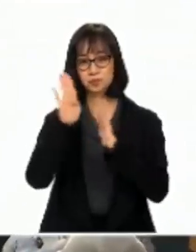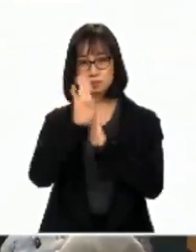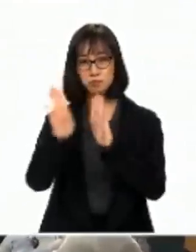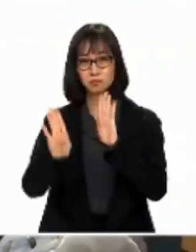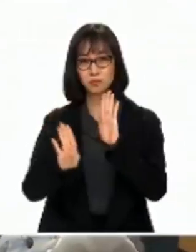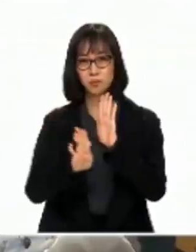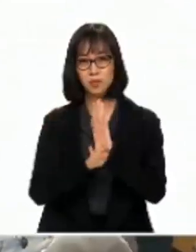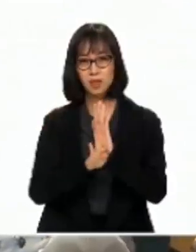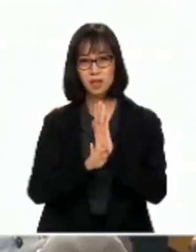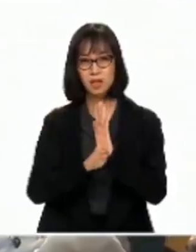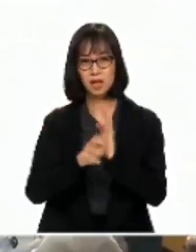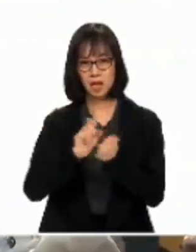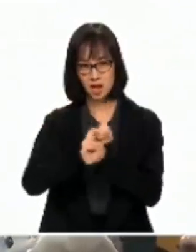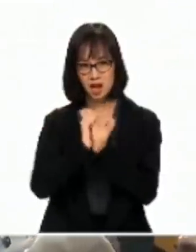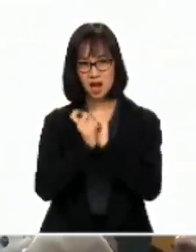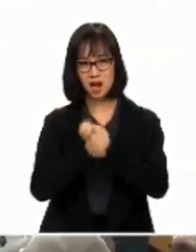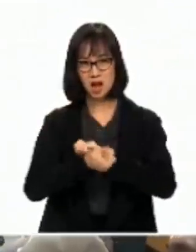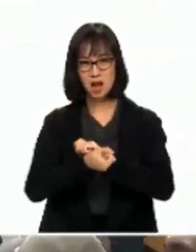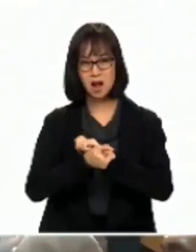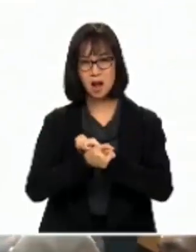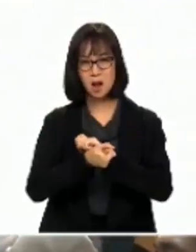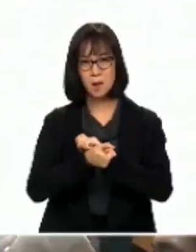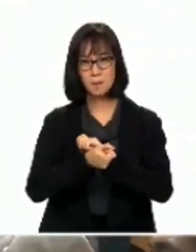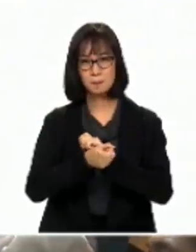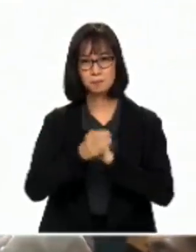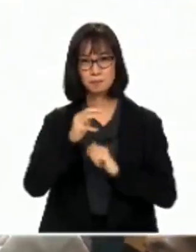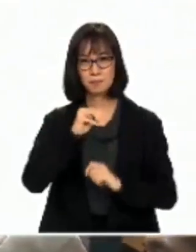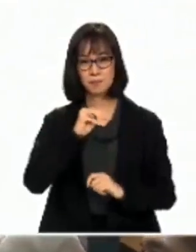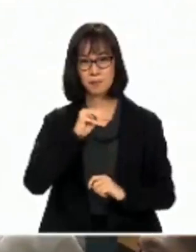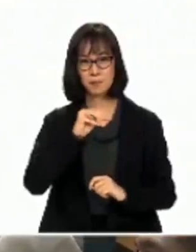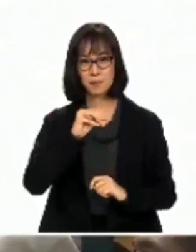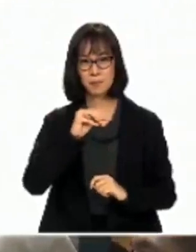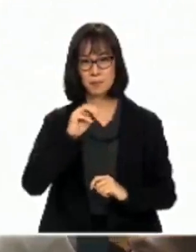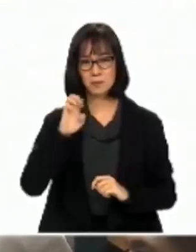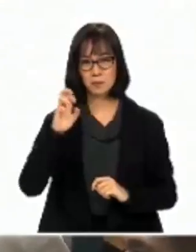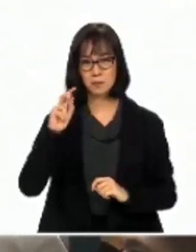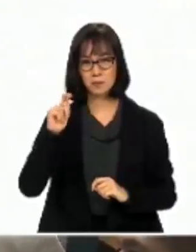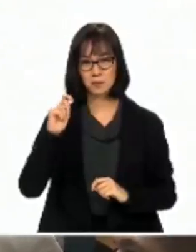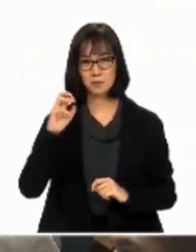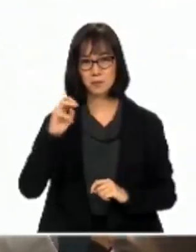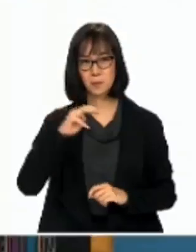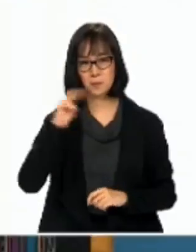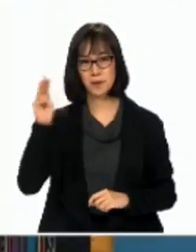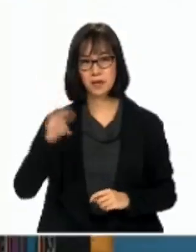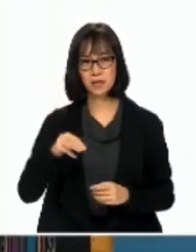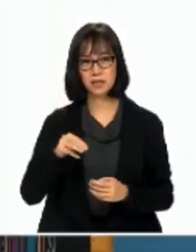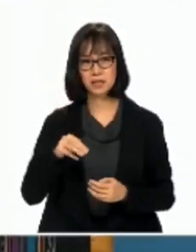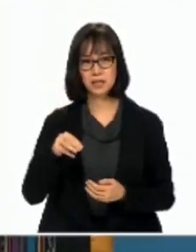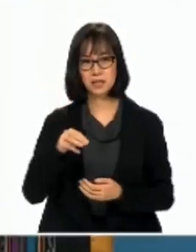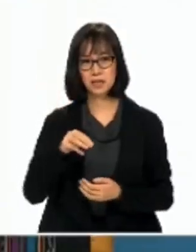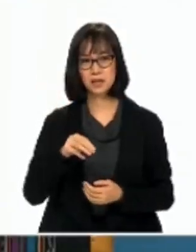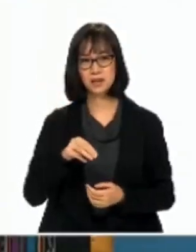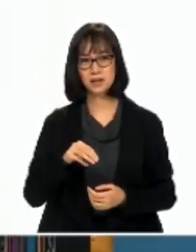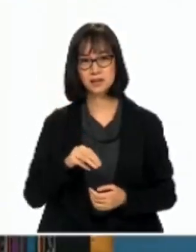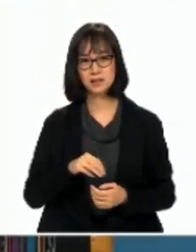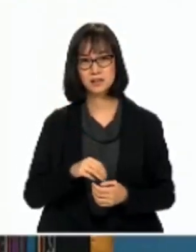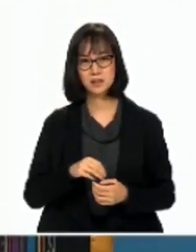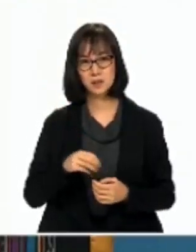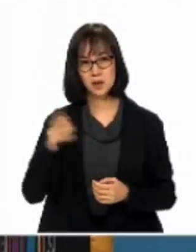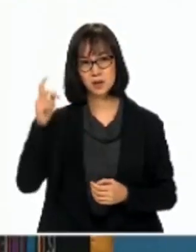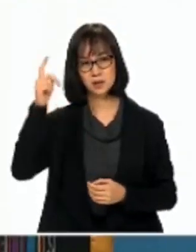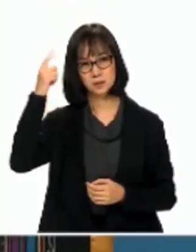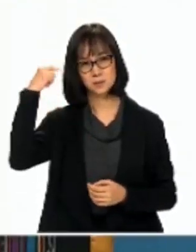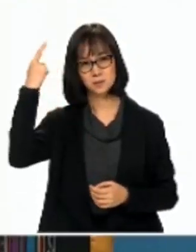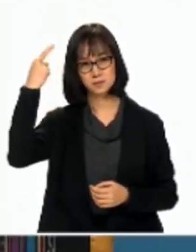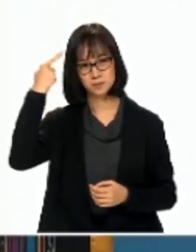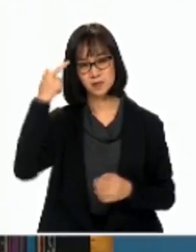Metro Manila-centric bureaucracy, streamline governance systems in order to deliver services without